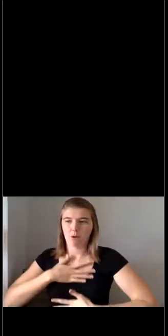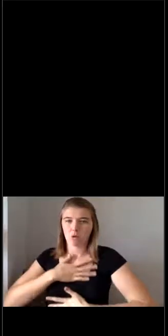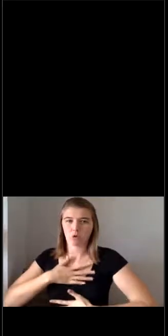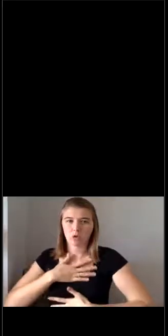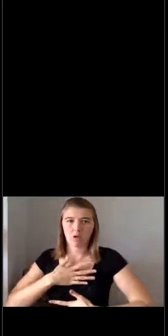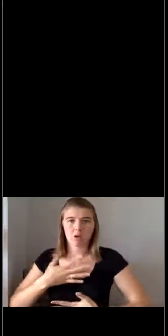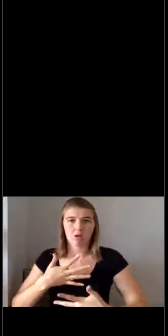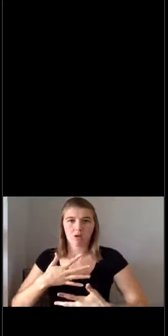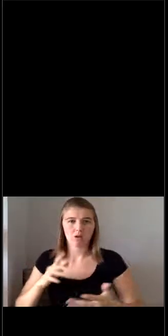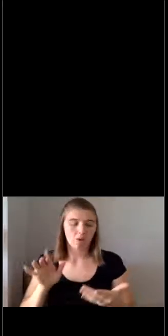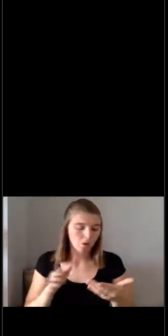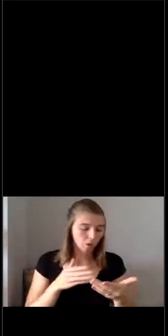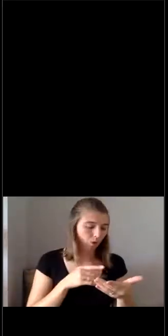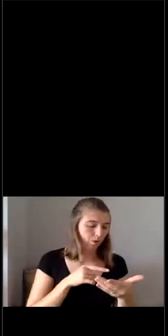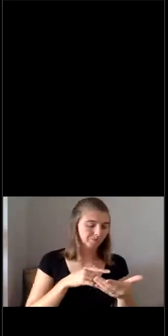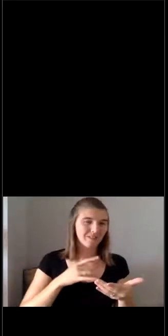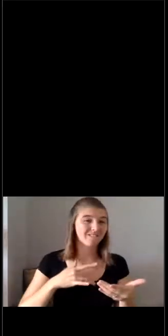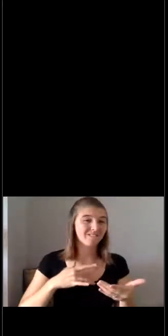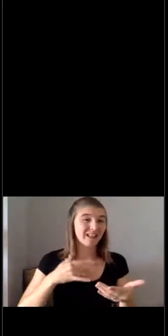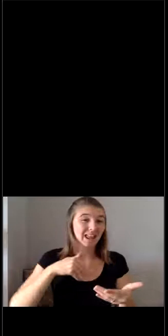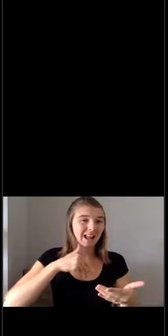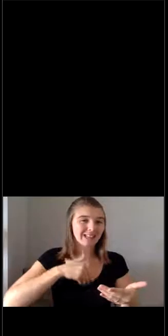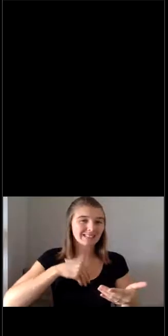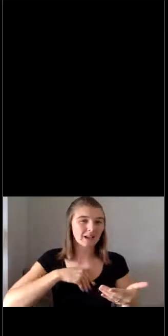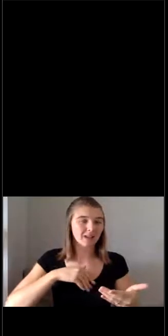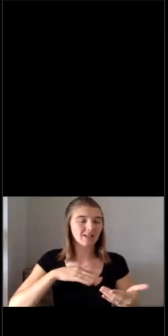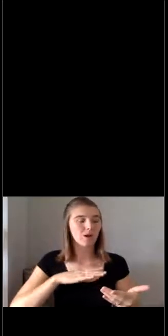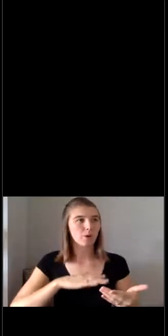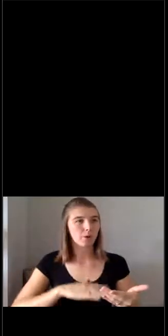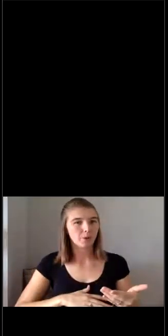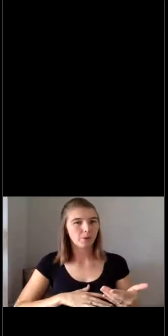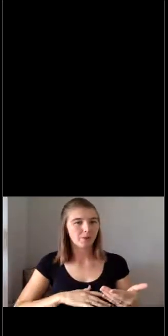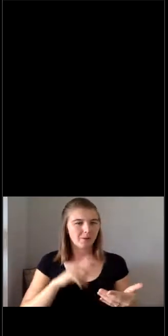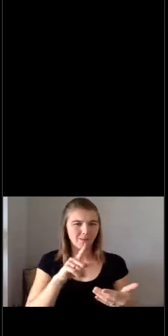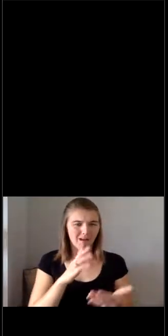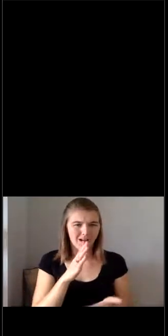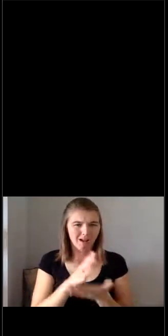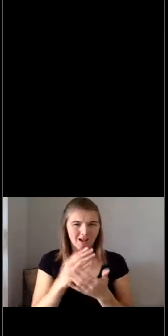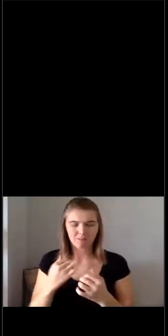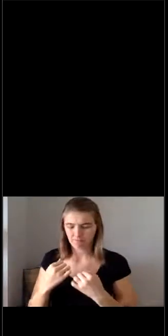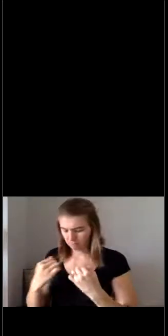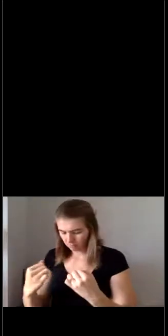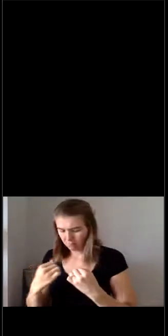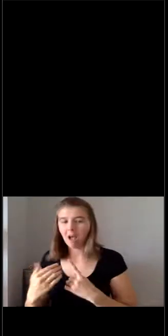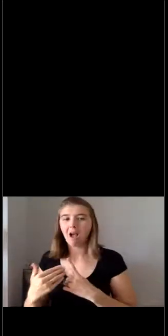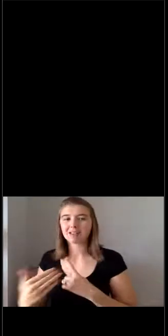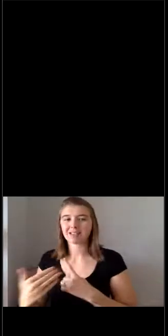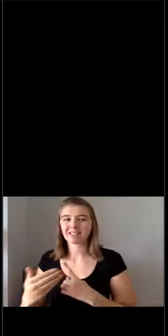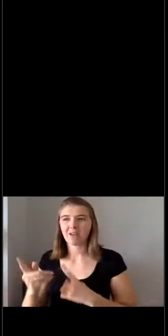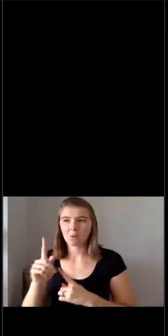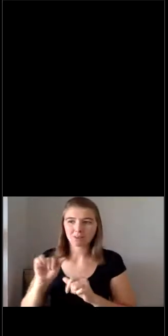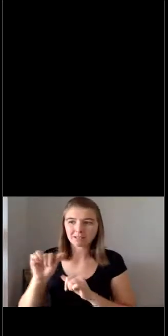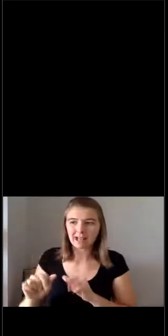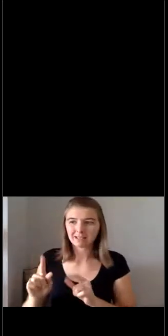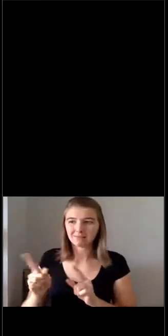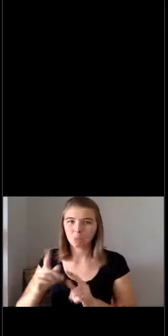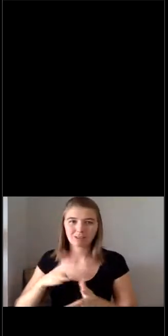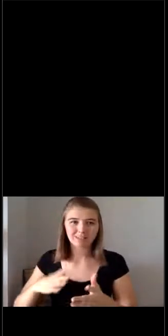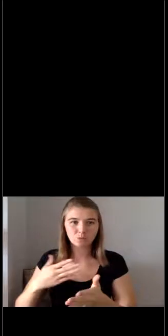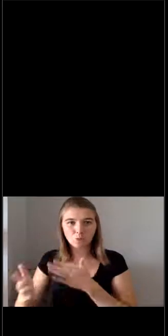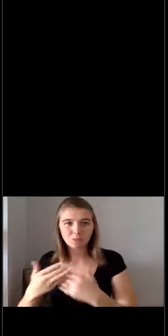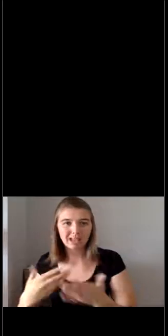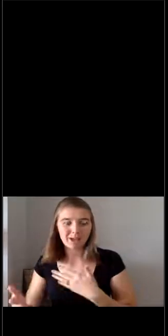we're alleviating the stressful emotions, but that doesn't mean we're being able to identify solutions or useful next steps. So restorative break